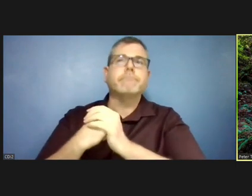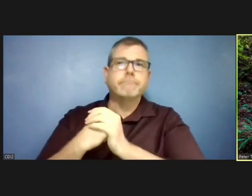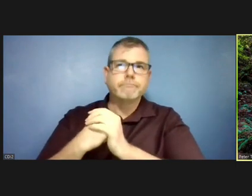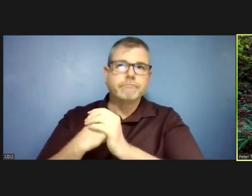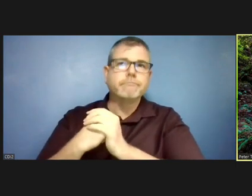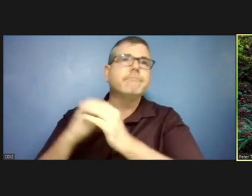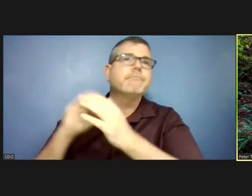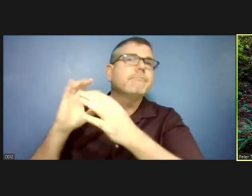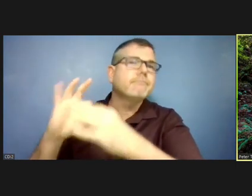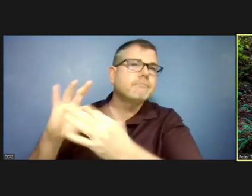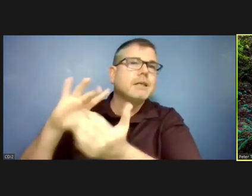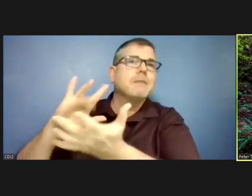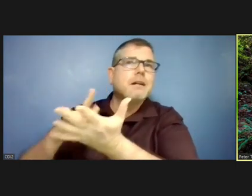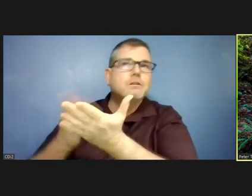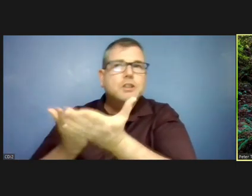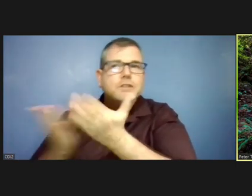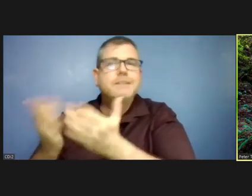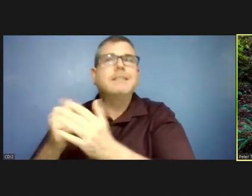as leading